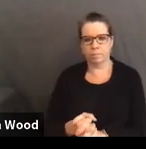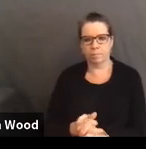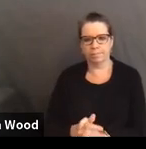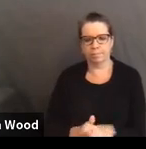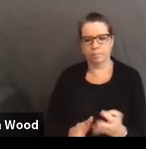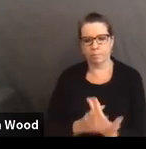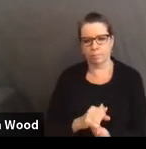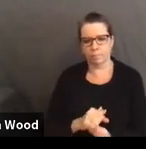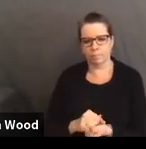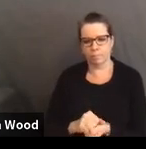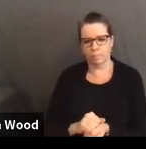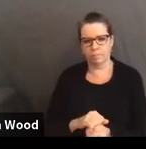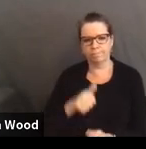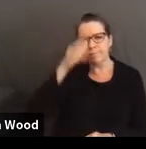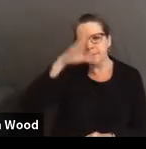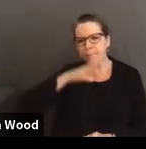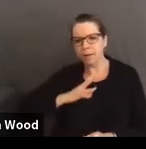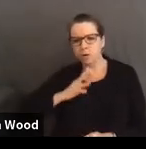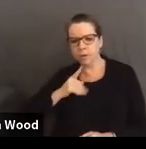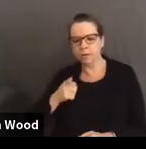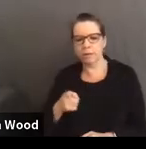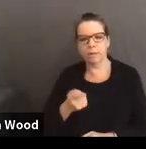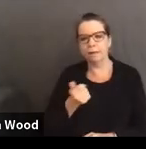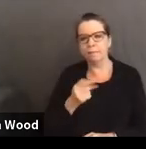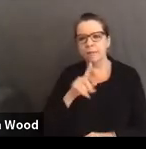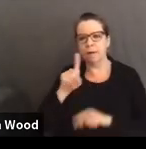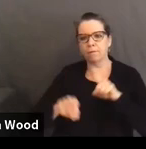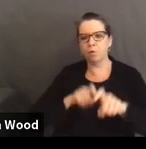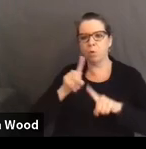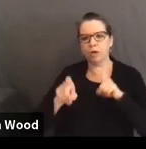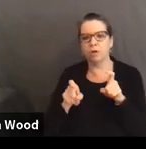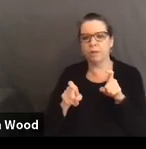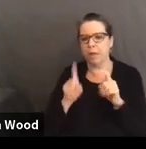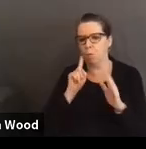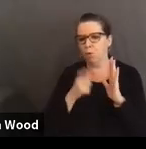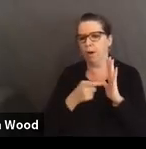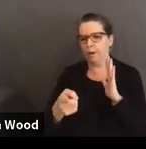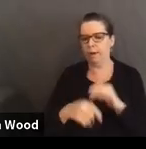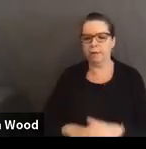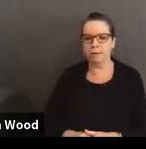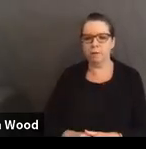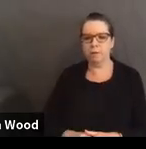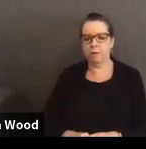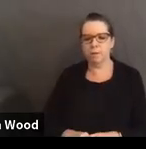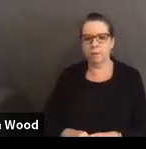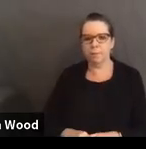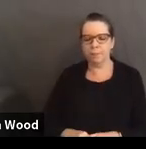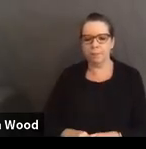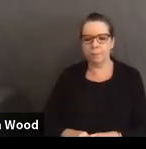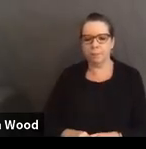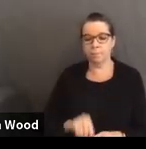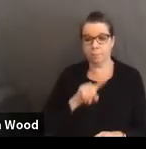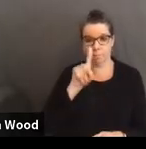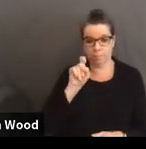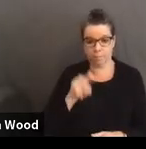Hey, Melissa, while you are reading through, just a couple of questions that I want to call out. One is